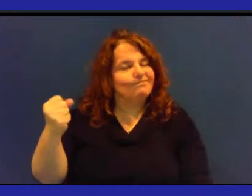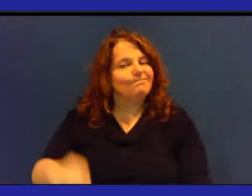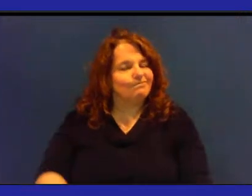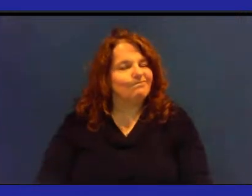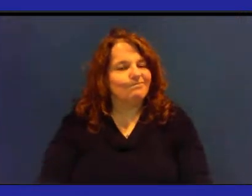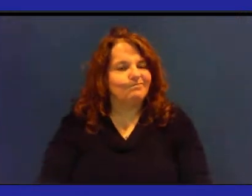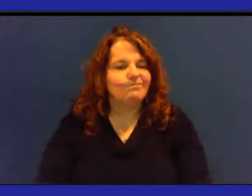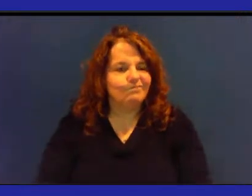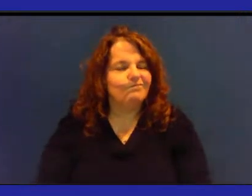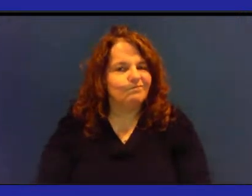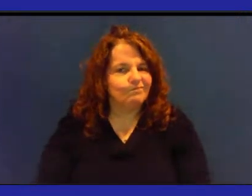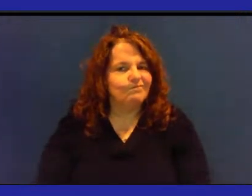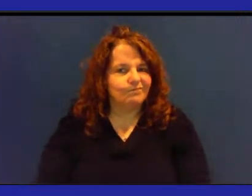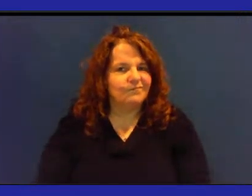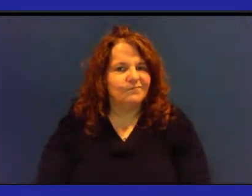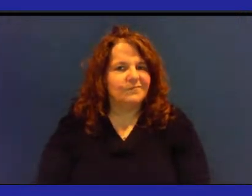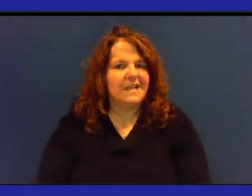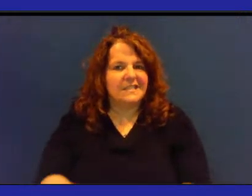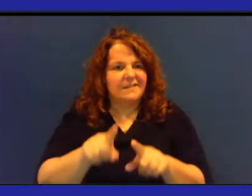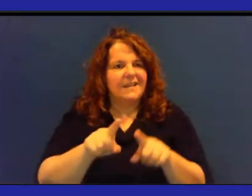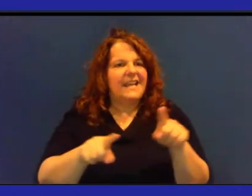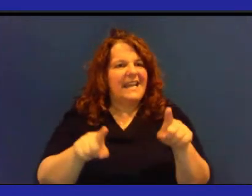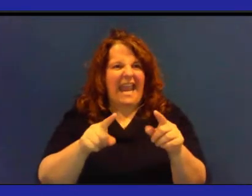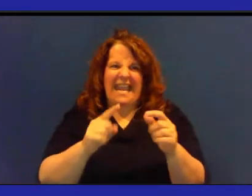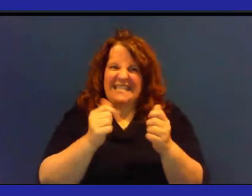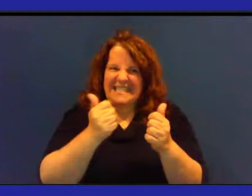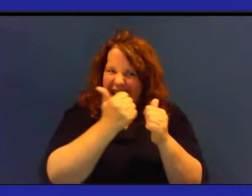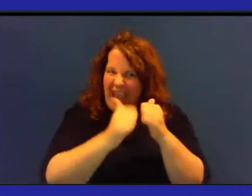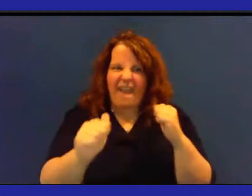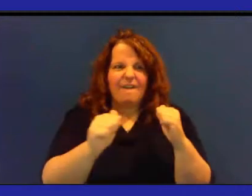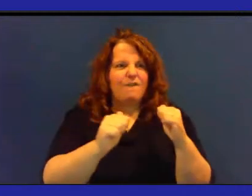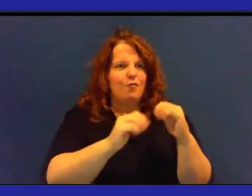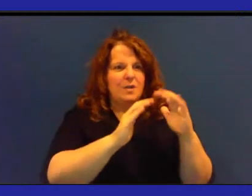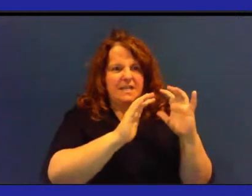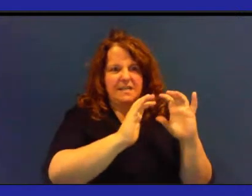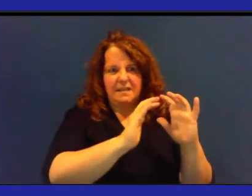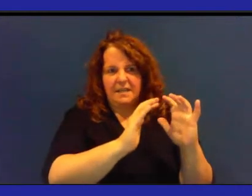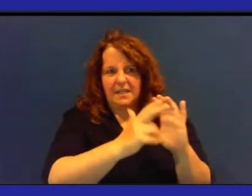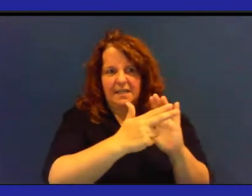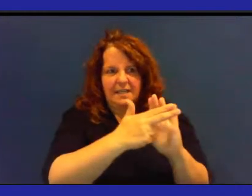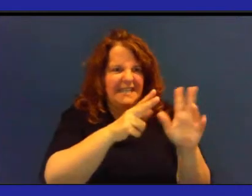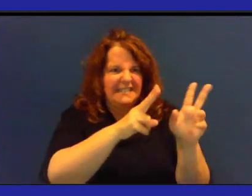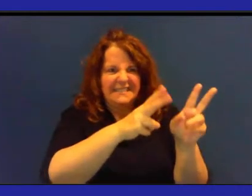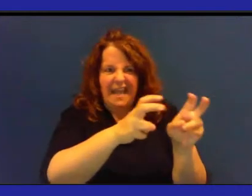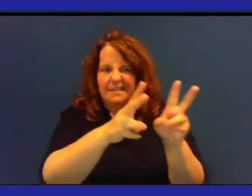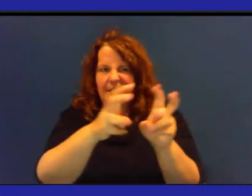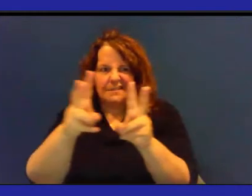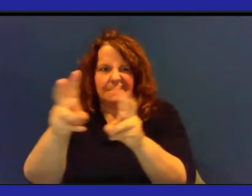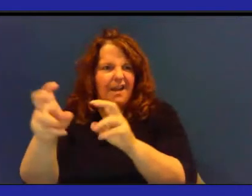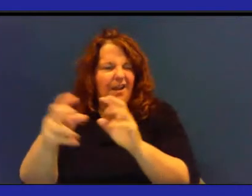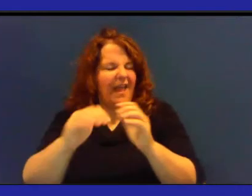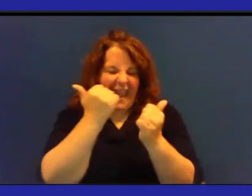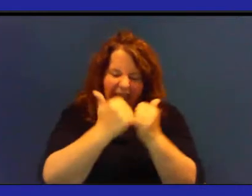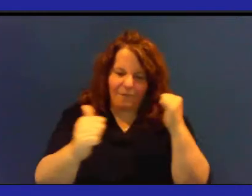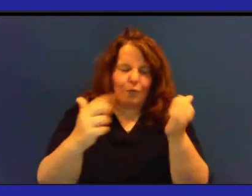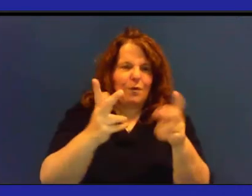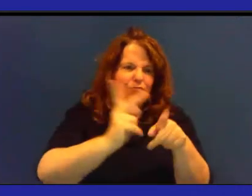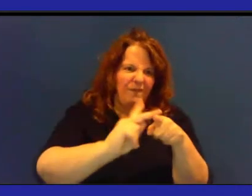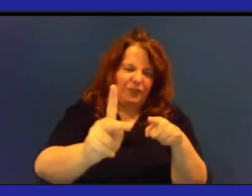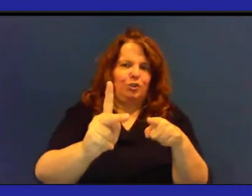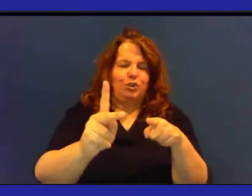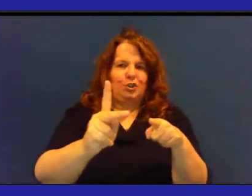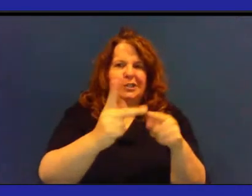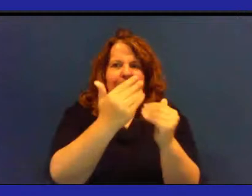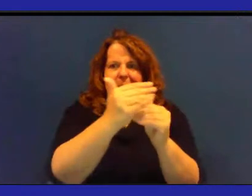it is, as Eric says, it's at every level of, and we have